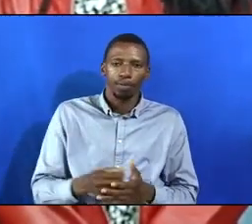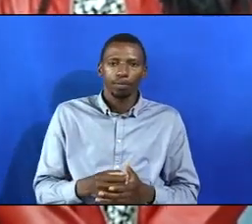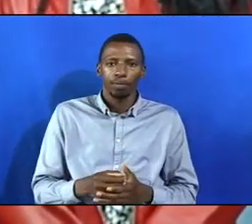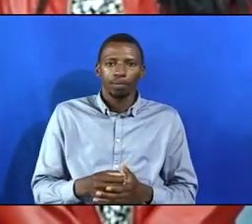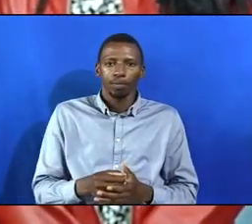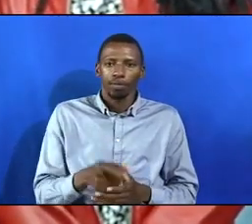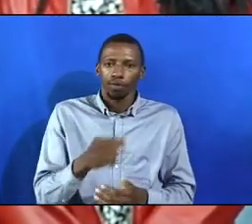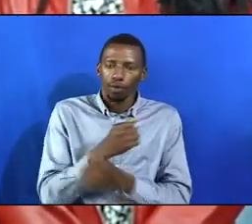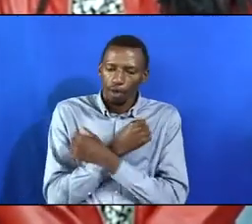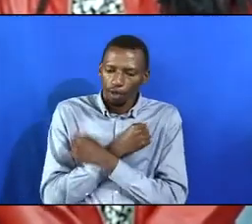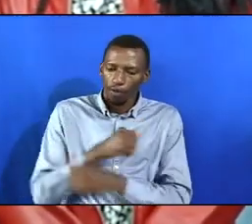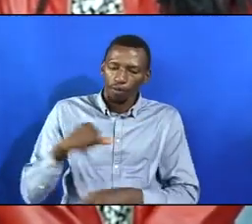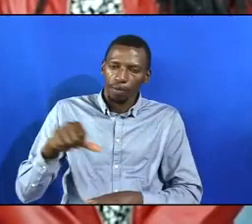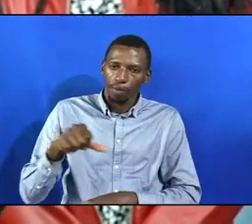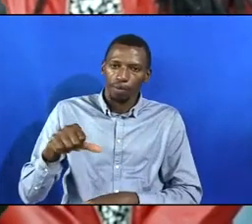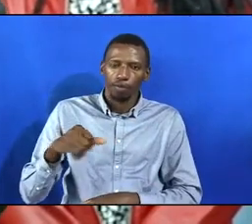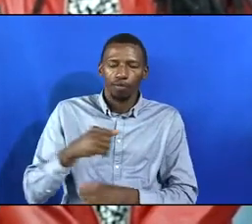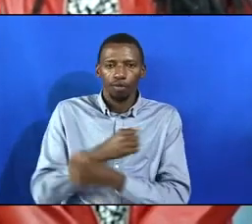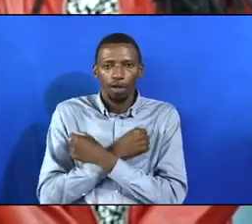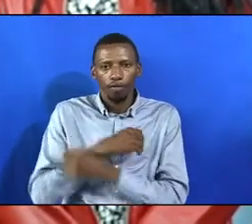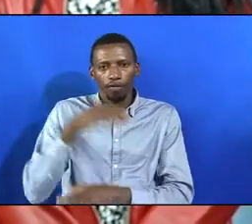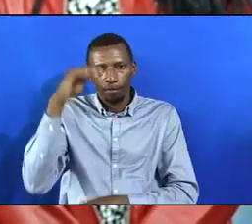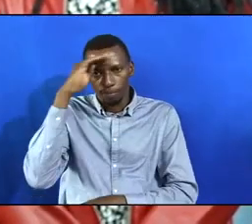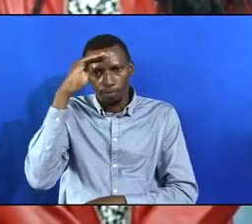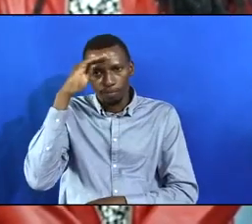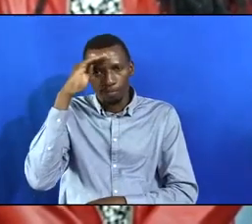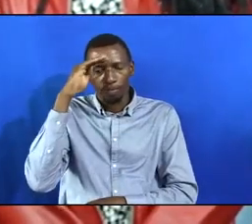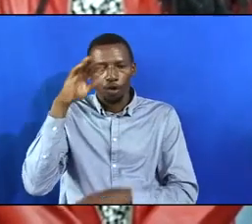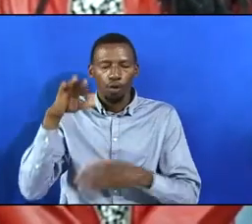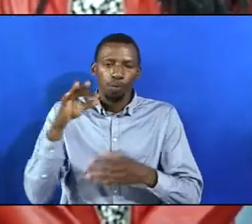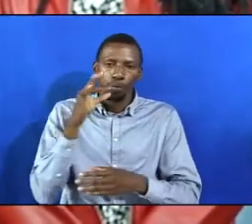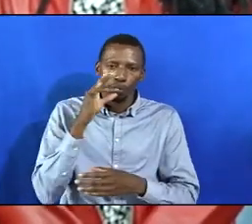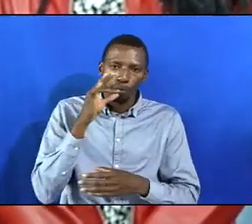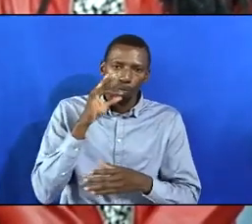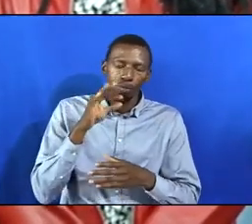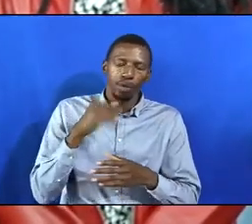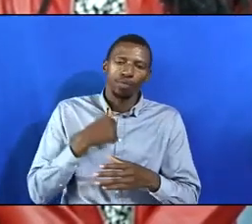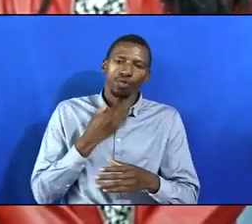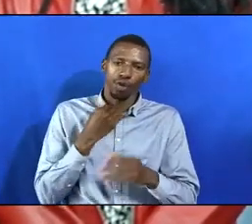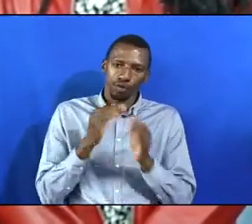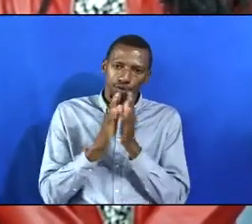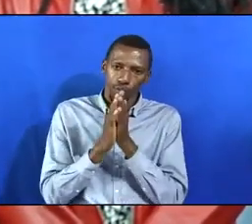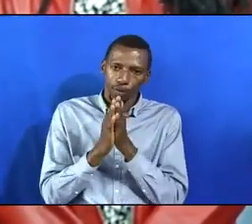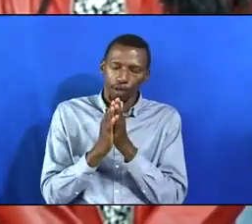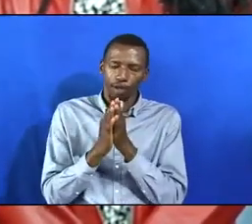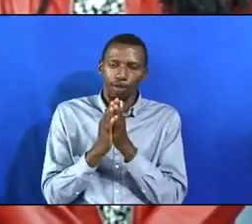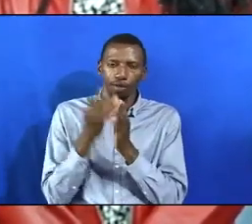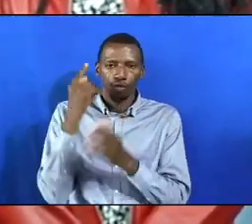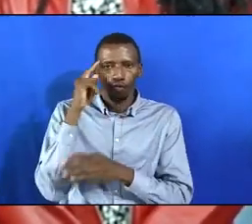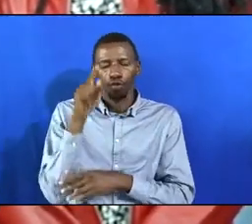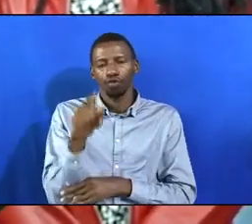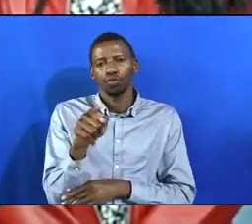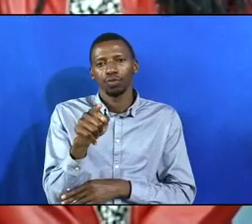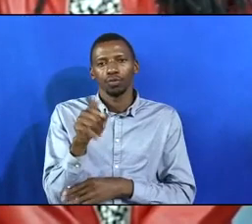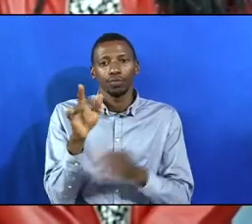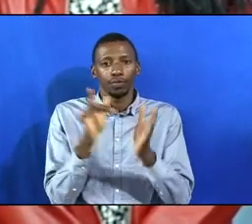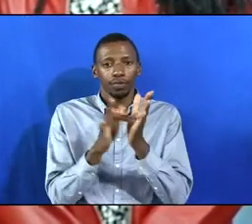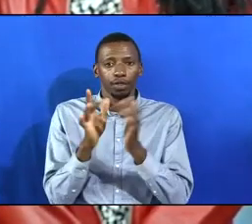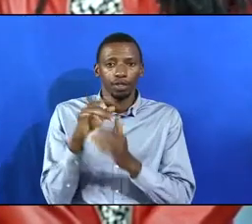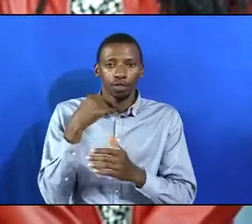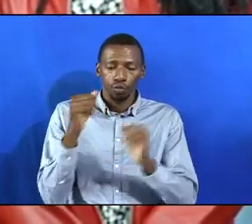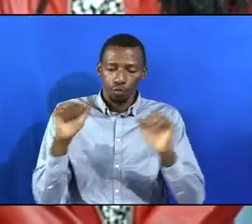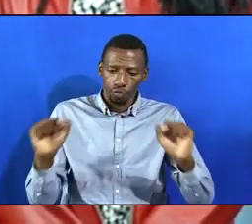drug abuse. I would love to pray with you. The Jesus who saved me is capable of saving